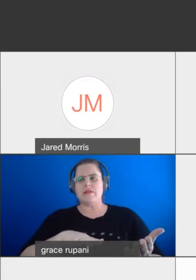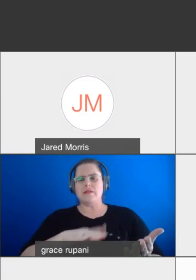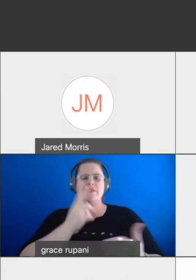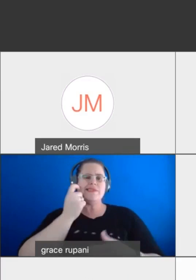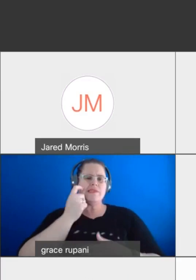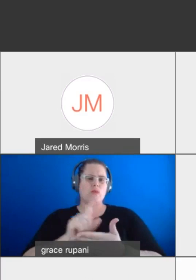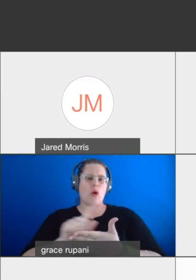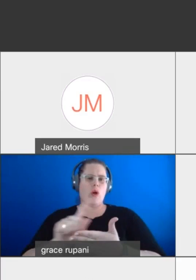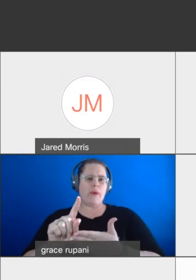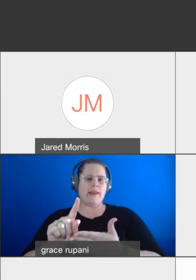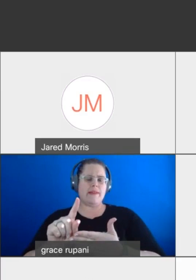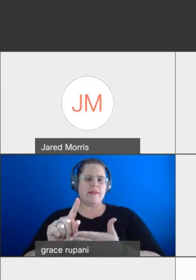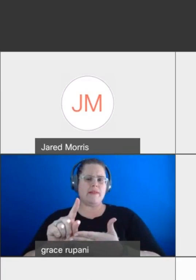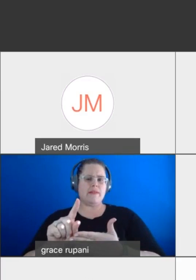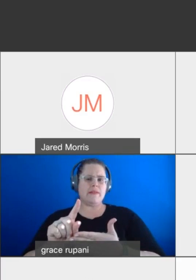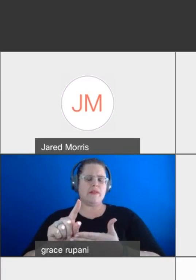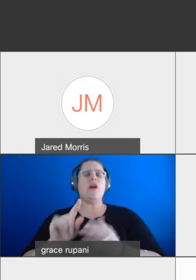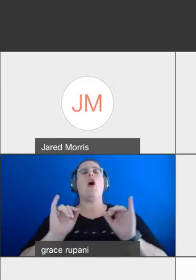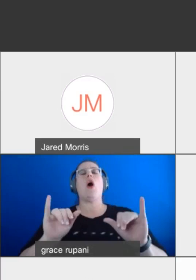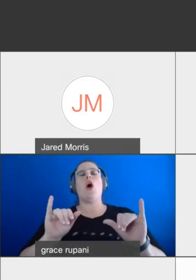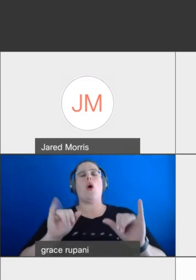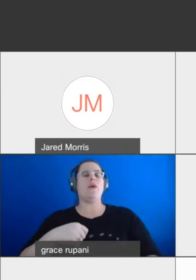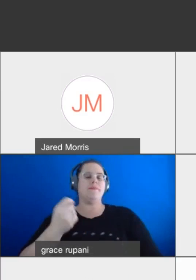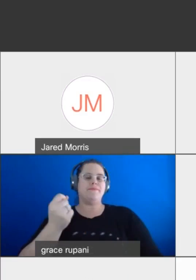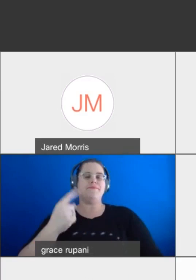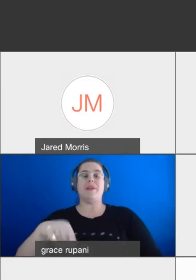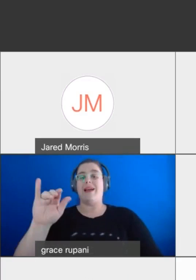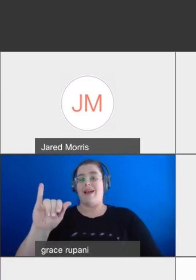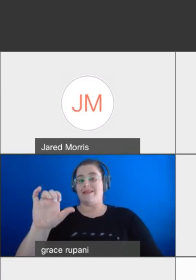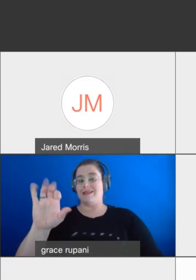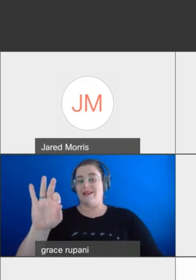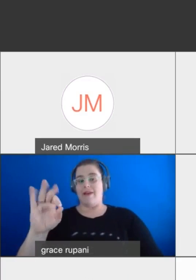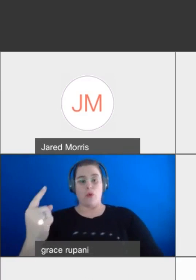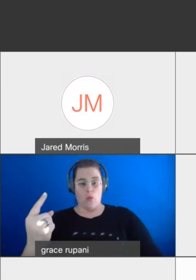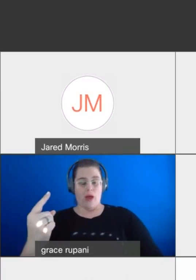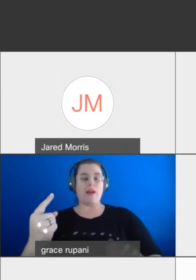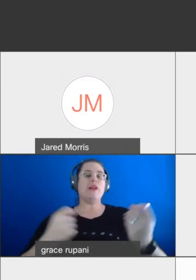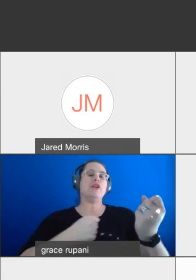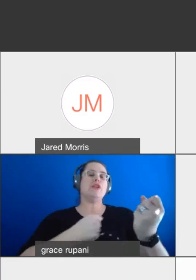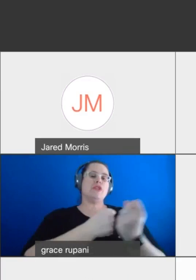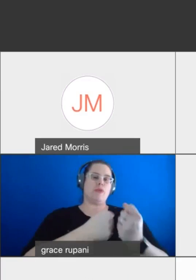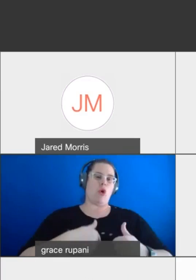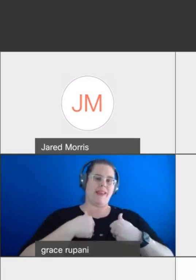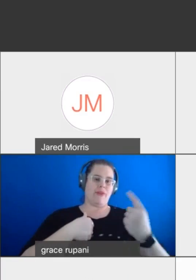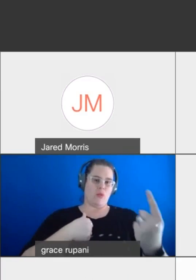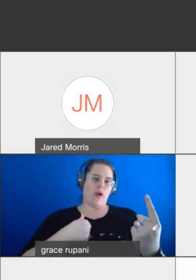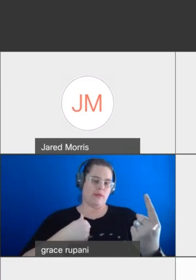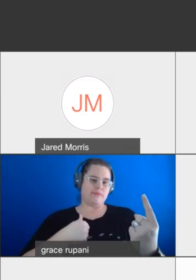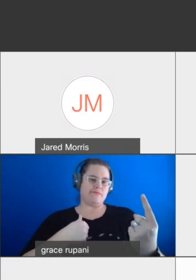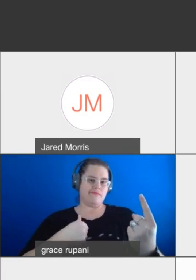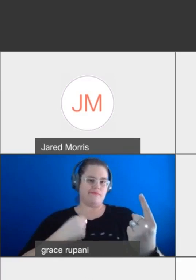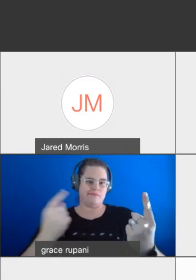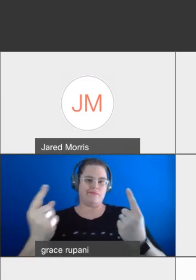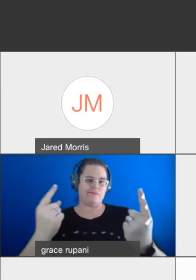week. Oh, so it was ICF and supported living. So one was in an ICF and one was in supported living.